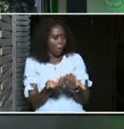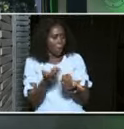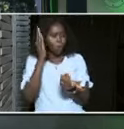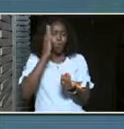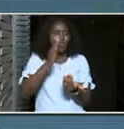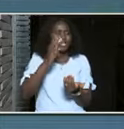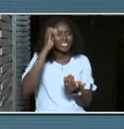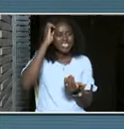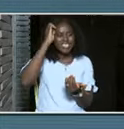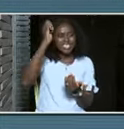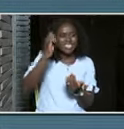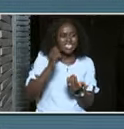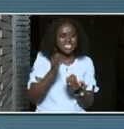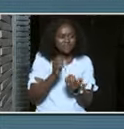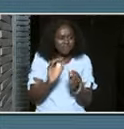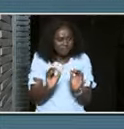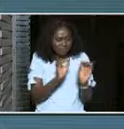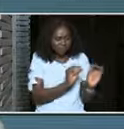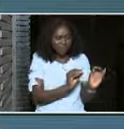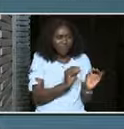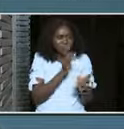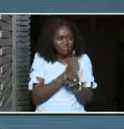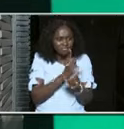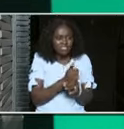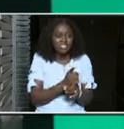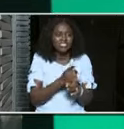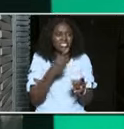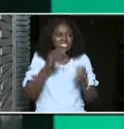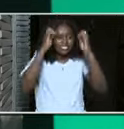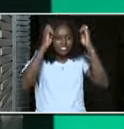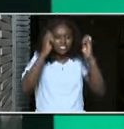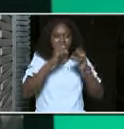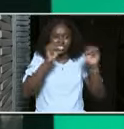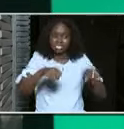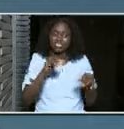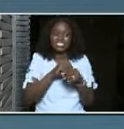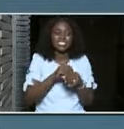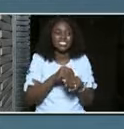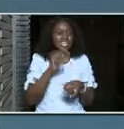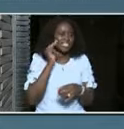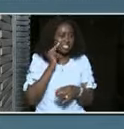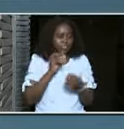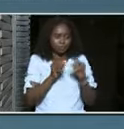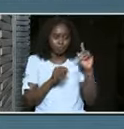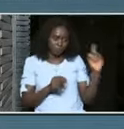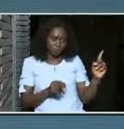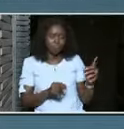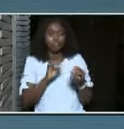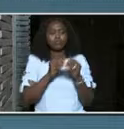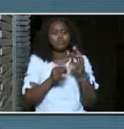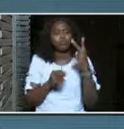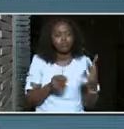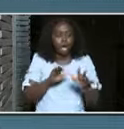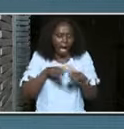the educational system in Nigeria? That's number one. Mm. Number two, how is he going